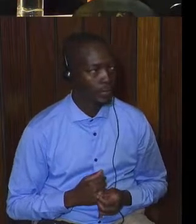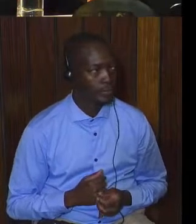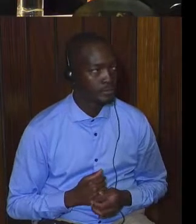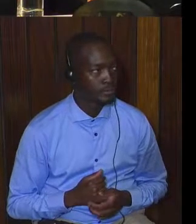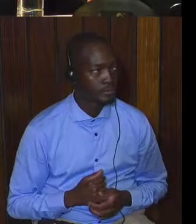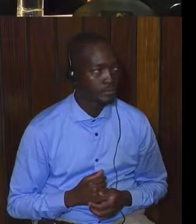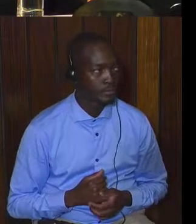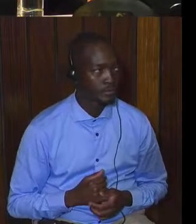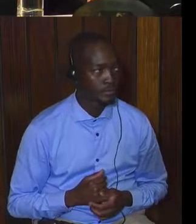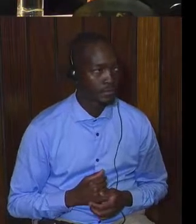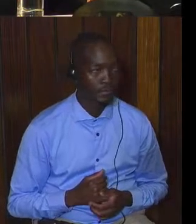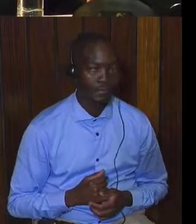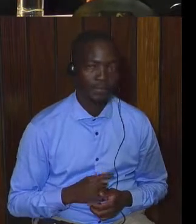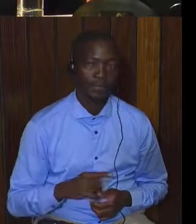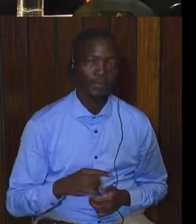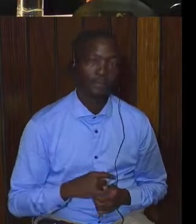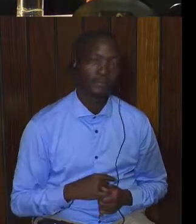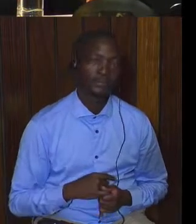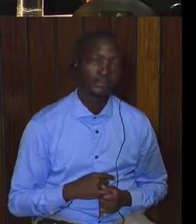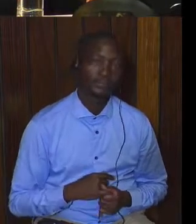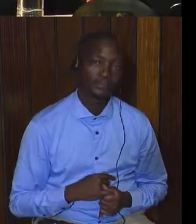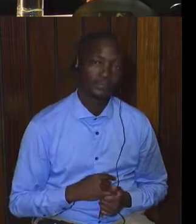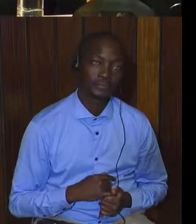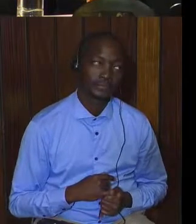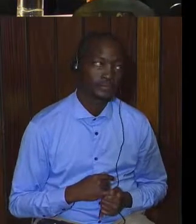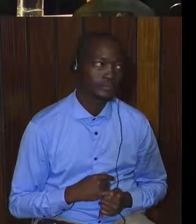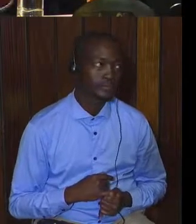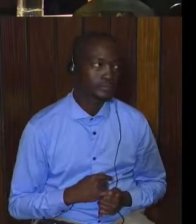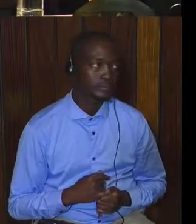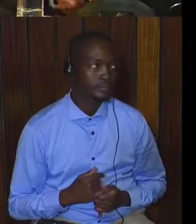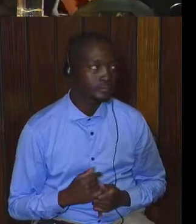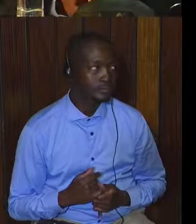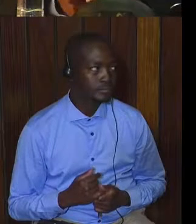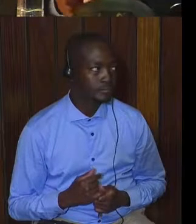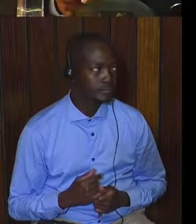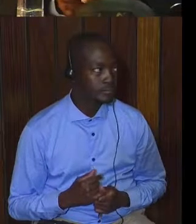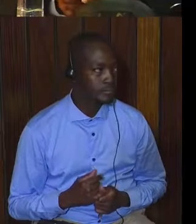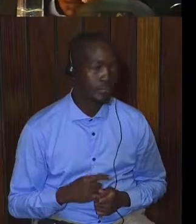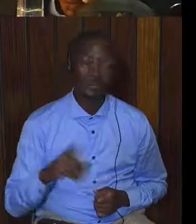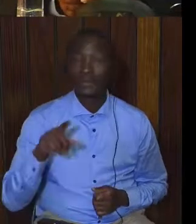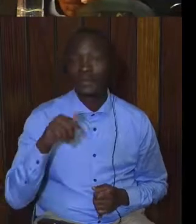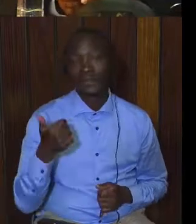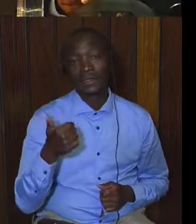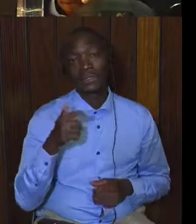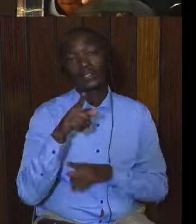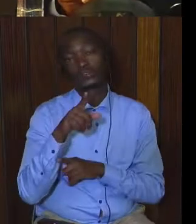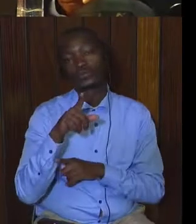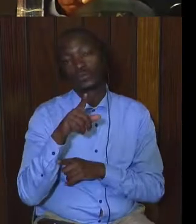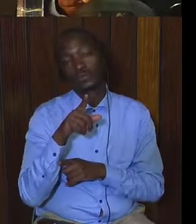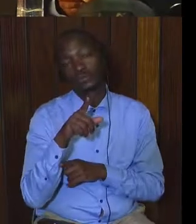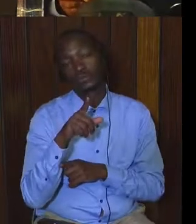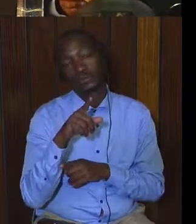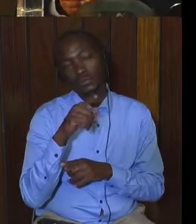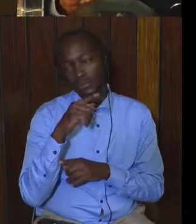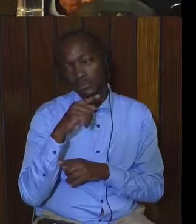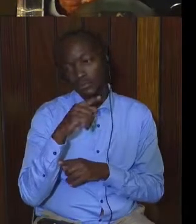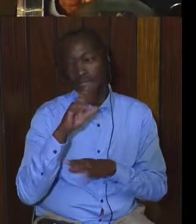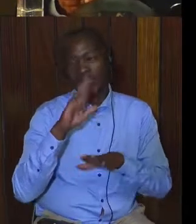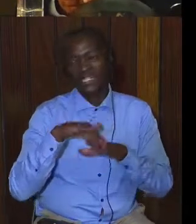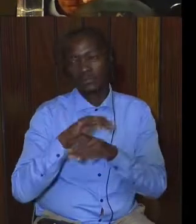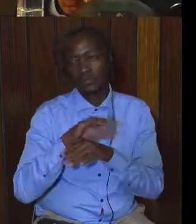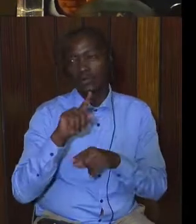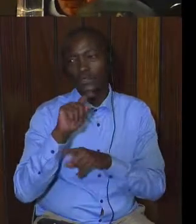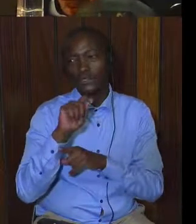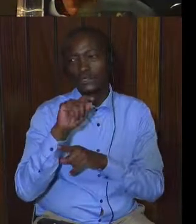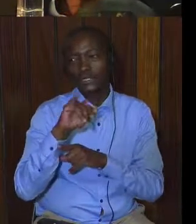the next one, I think. Okay, the next one is more on the